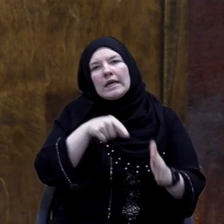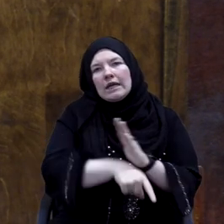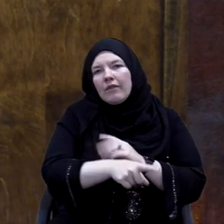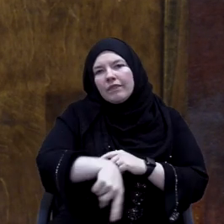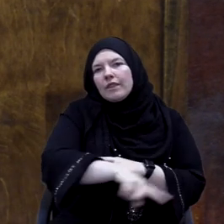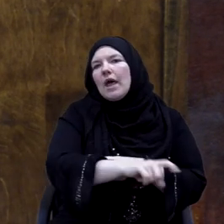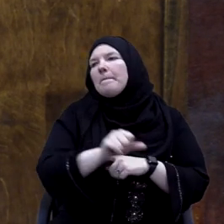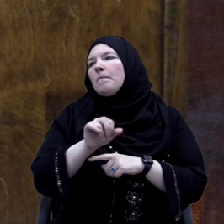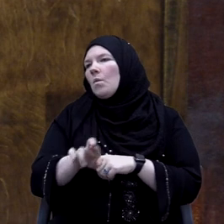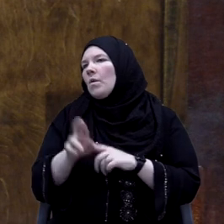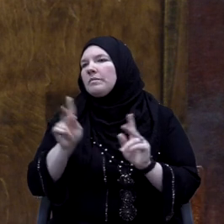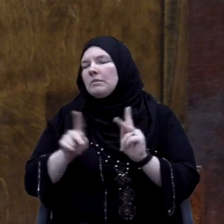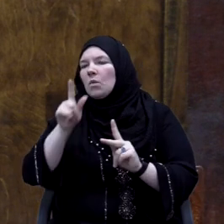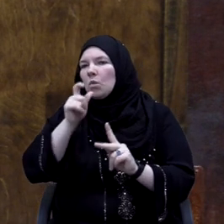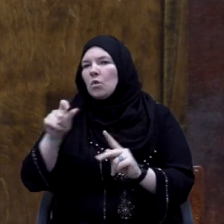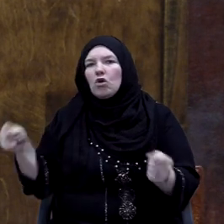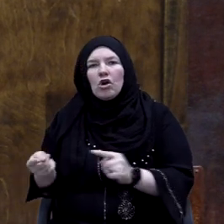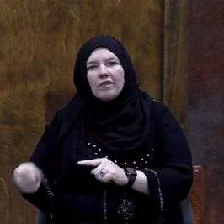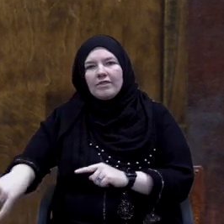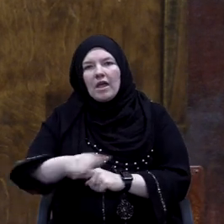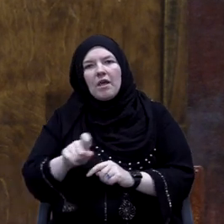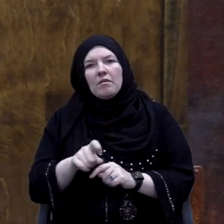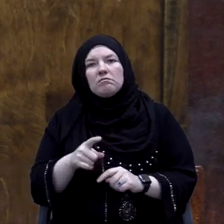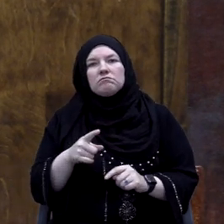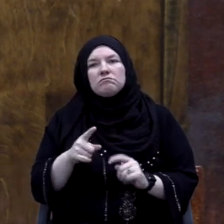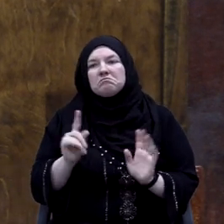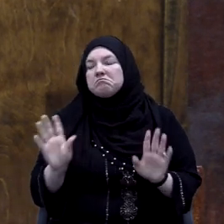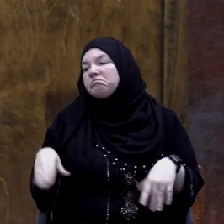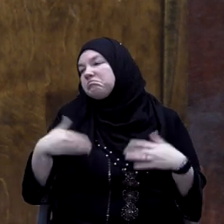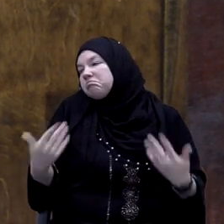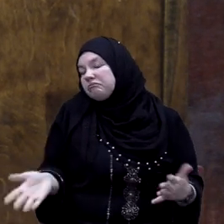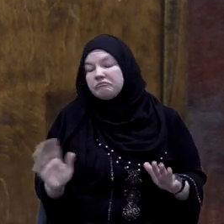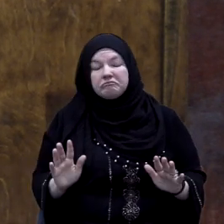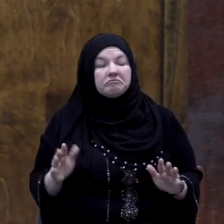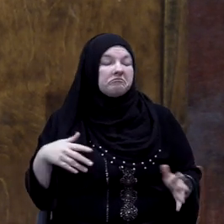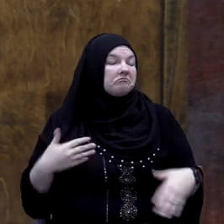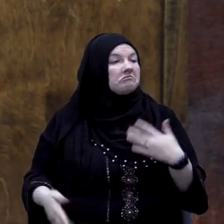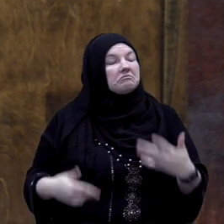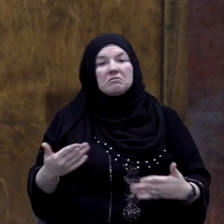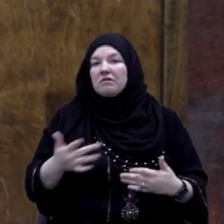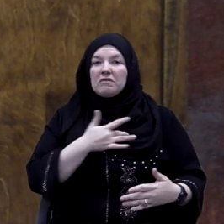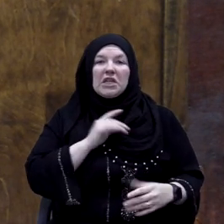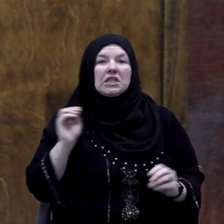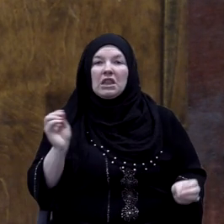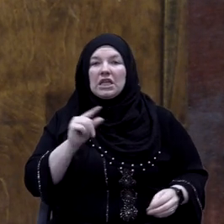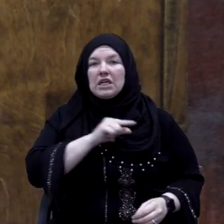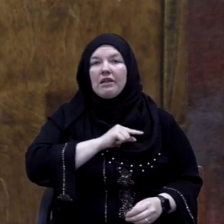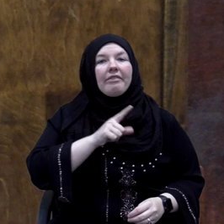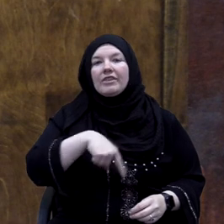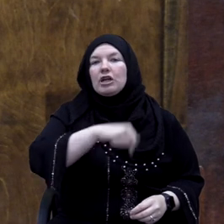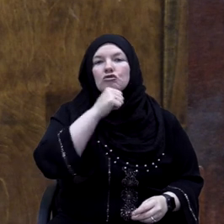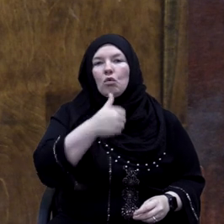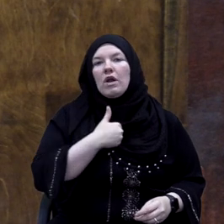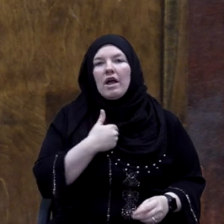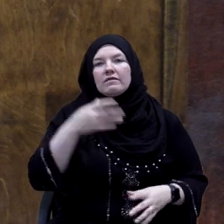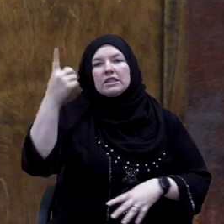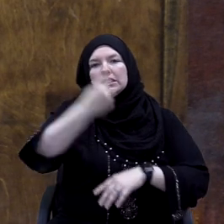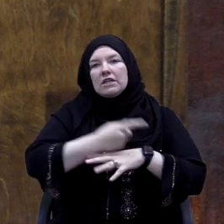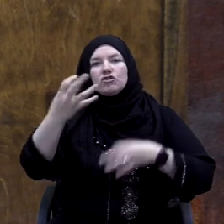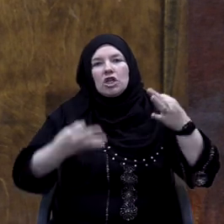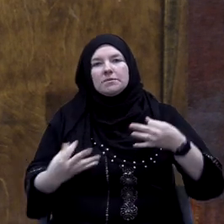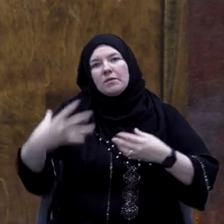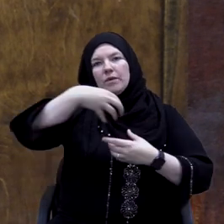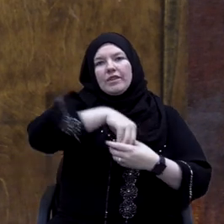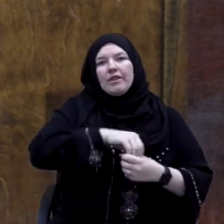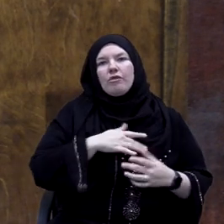act in ultimate arrogance in this life, absolutely they don't have the day of judgment in their calculus. They